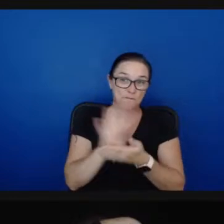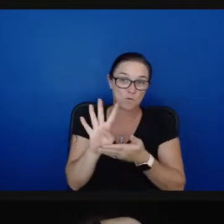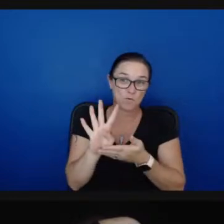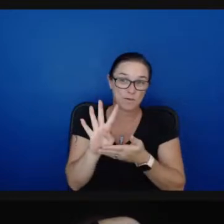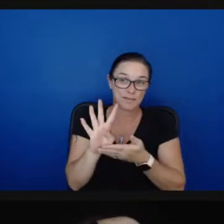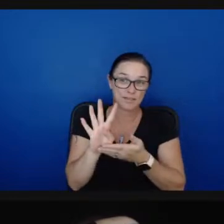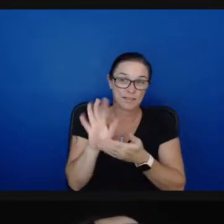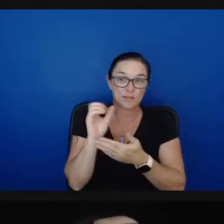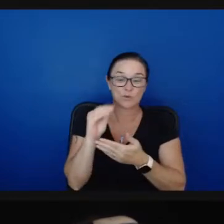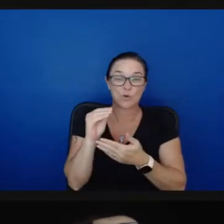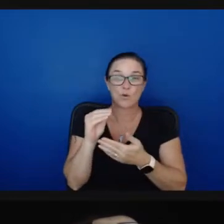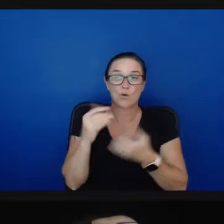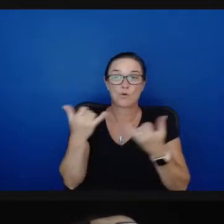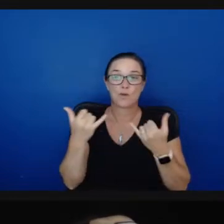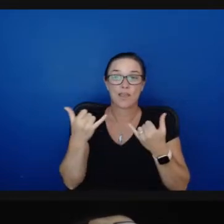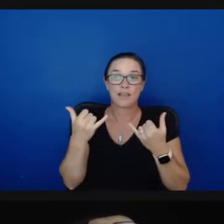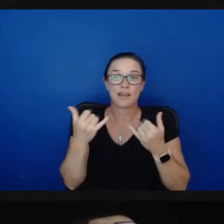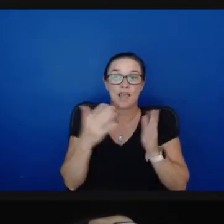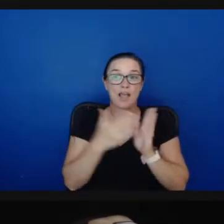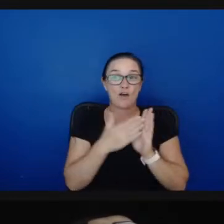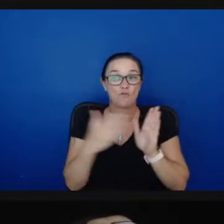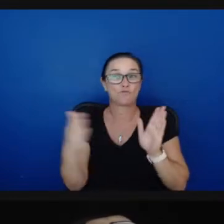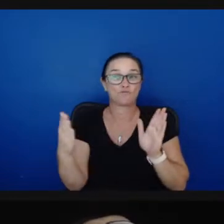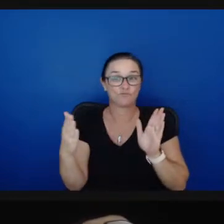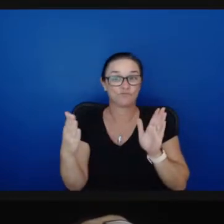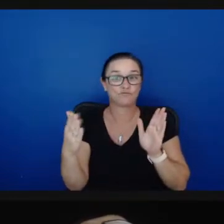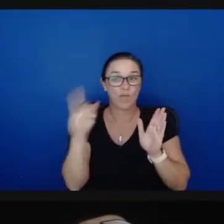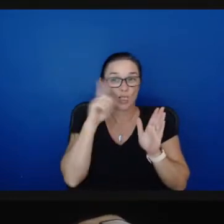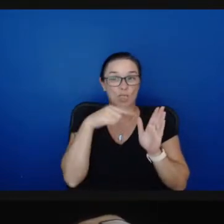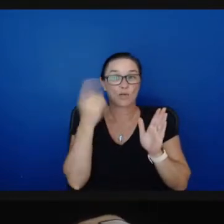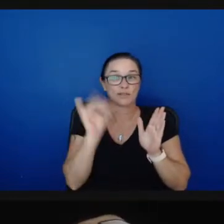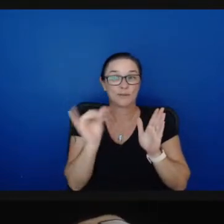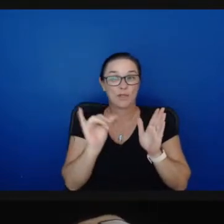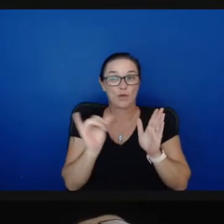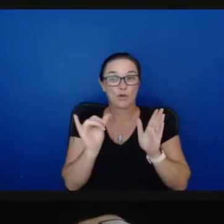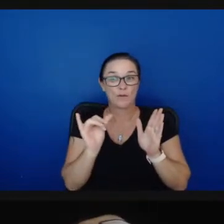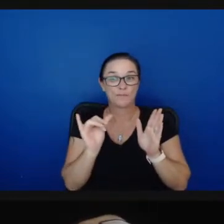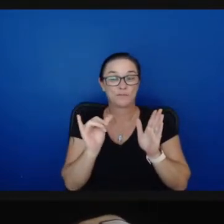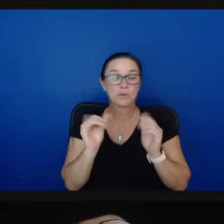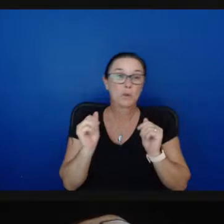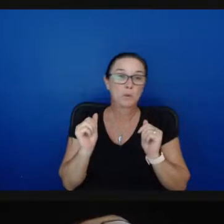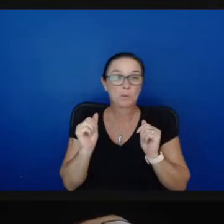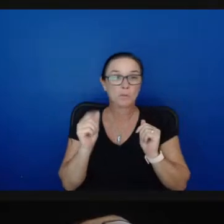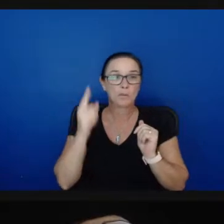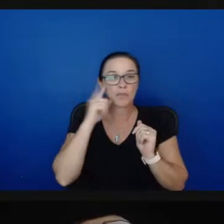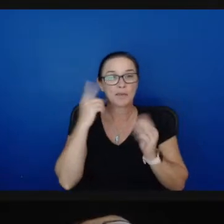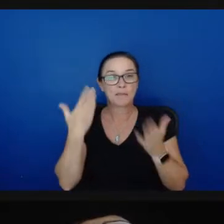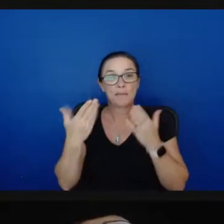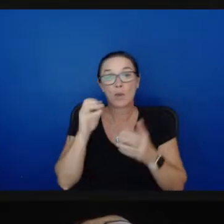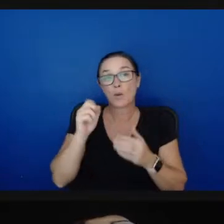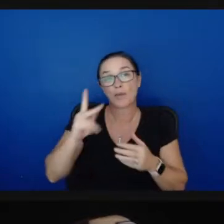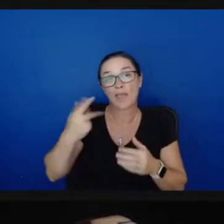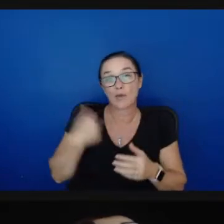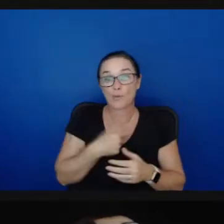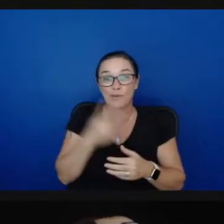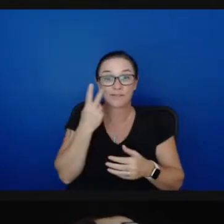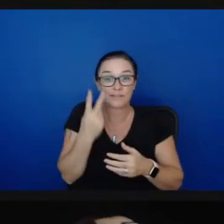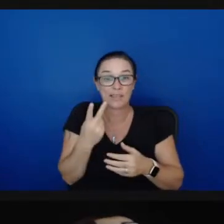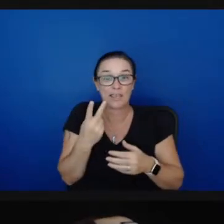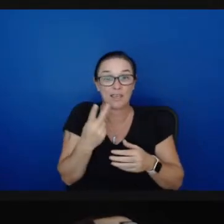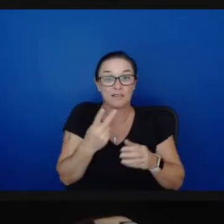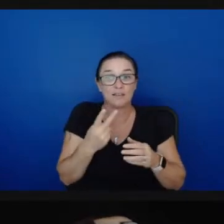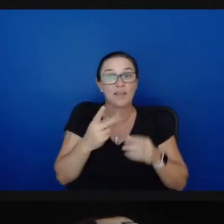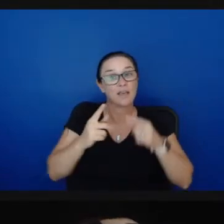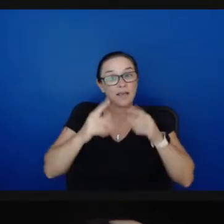So we are at the longer end of that right now, right? And so it's tempting to think, okay, we've seen the dynamics of these recent eruptions in the